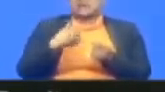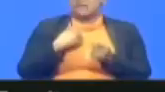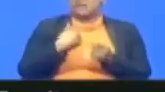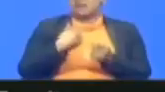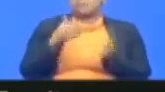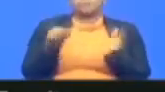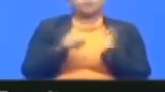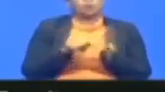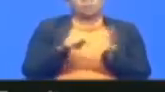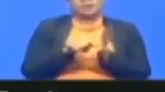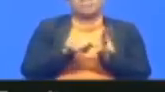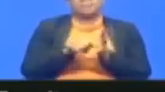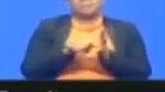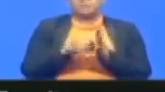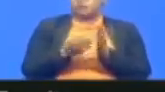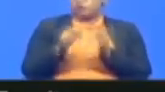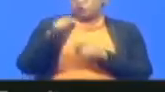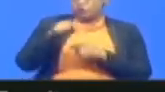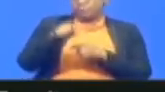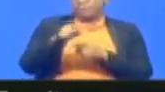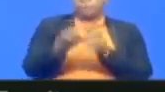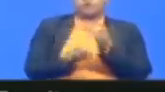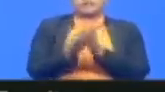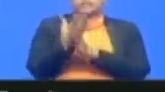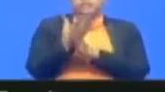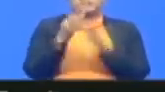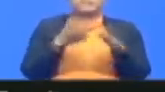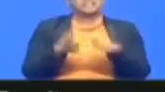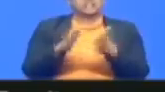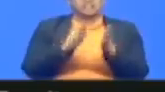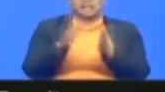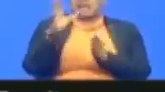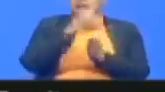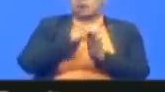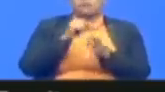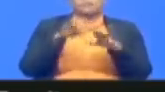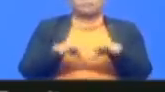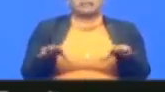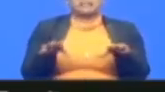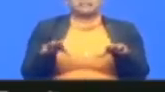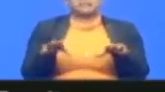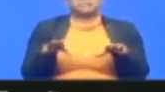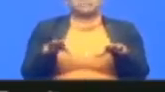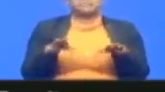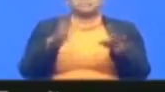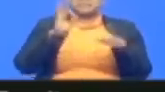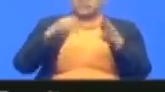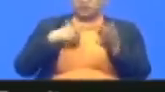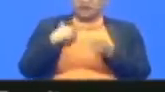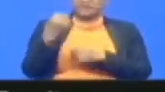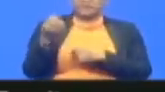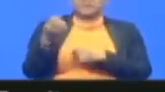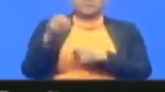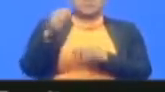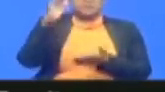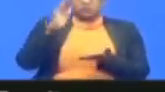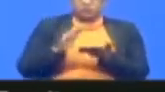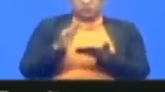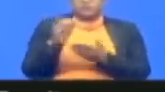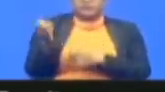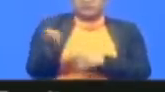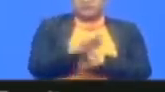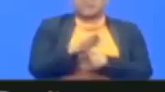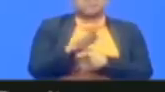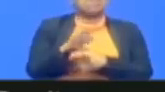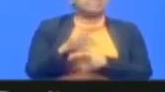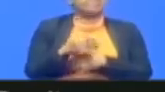crop production, poor infrastructure and lack of markets. Ama tusipopata mbolea ambayo ni subsidized, kurudi shamba